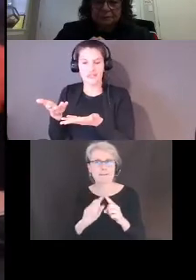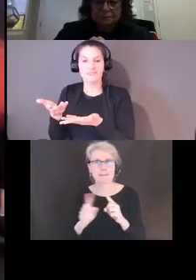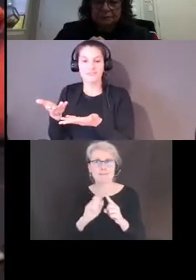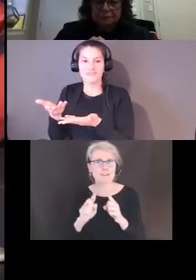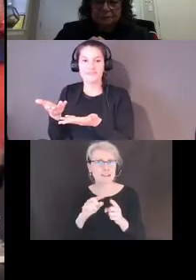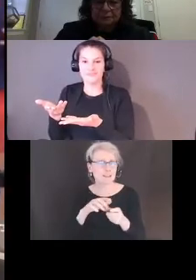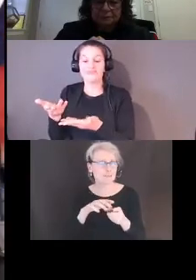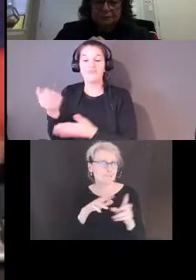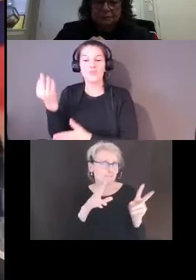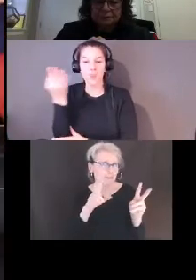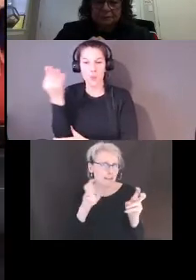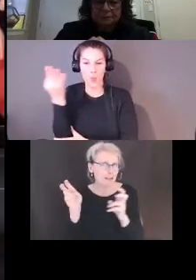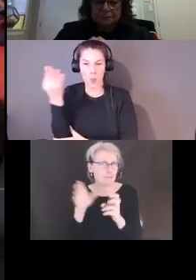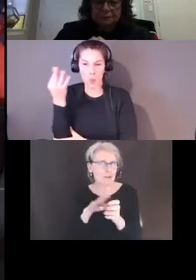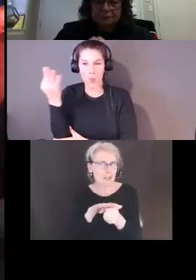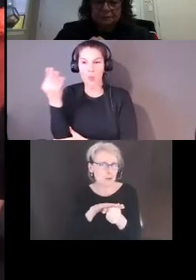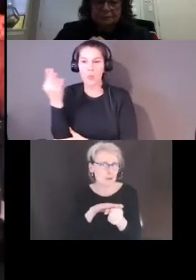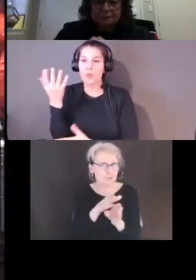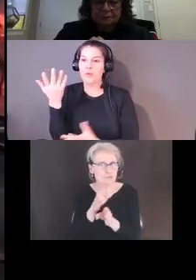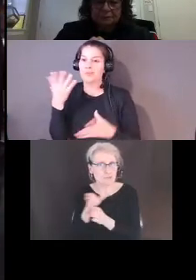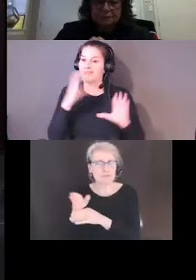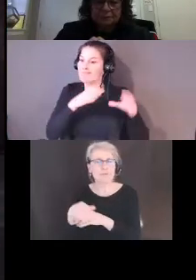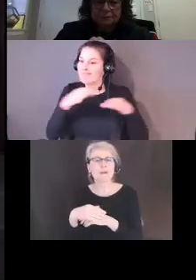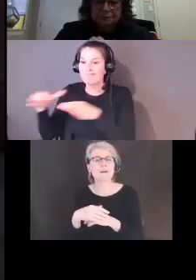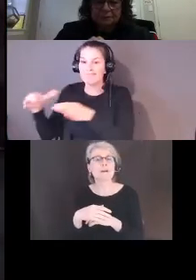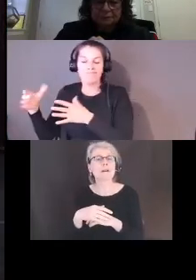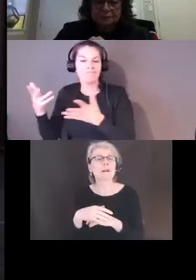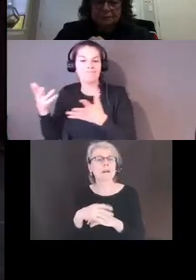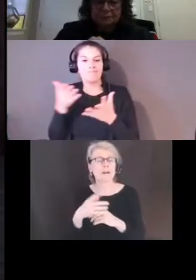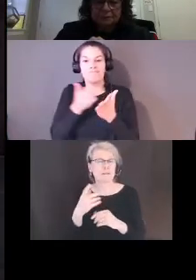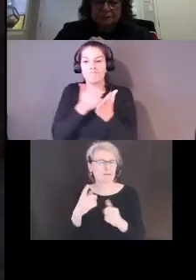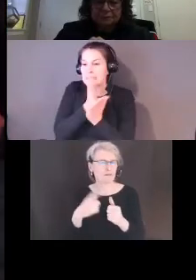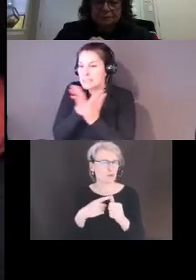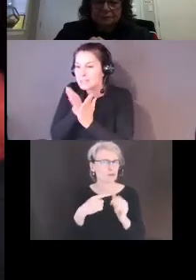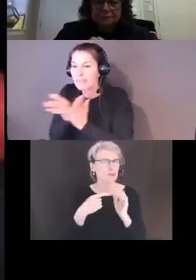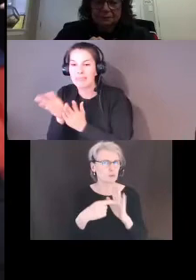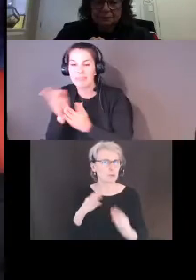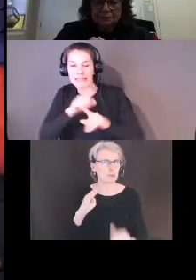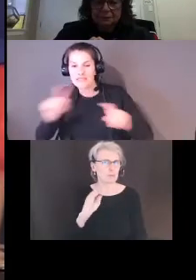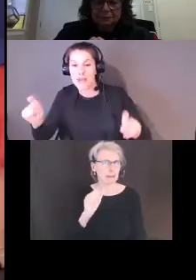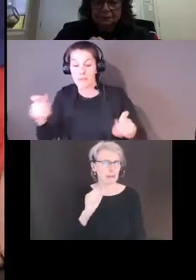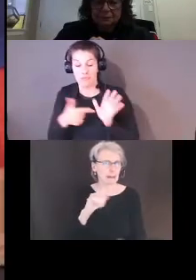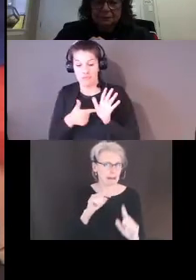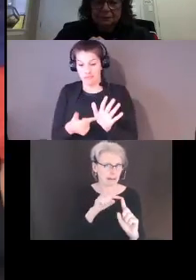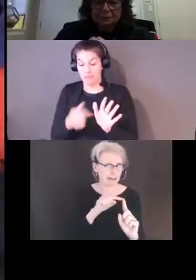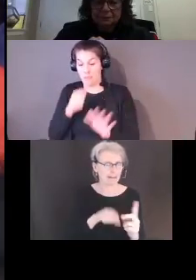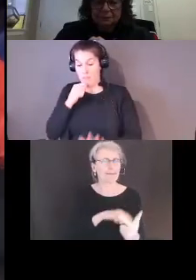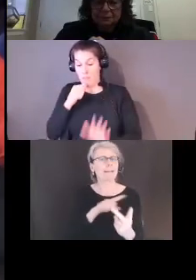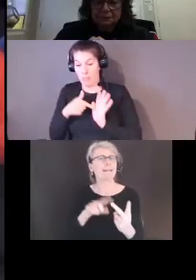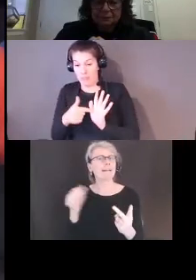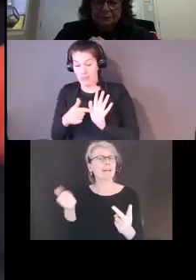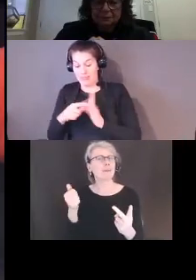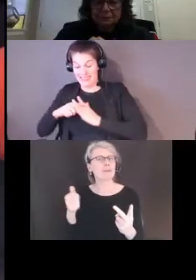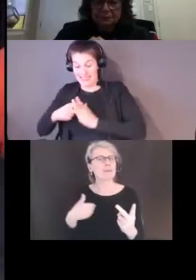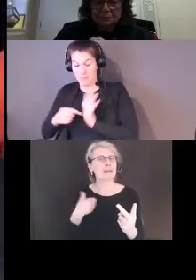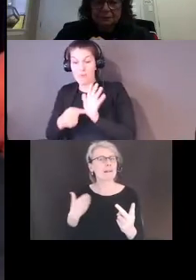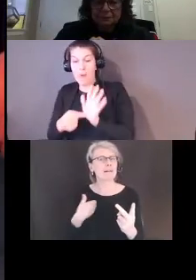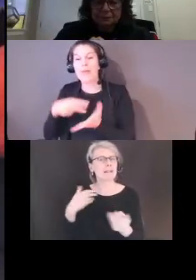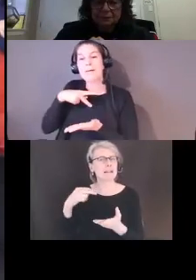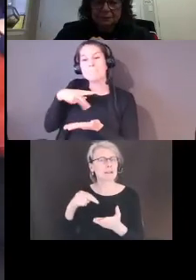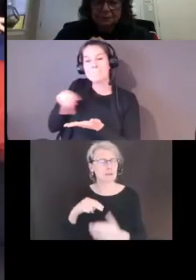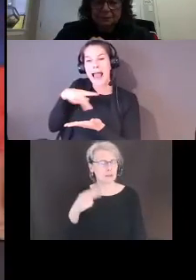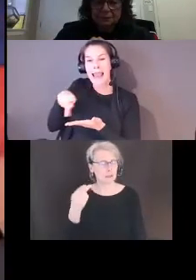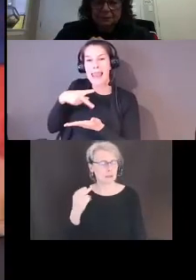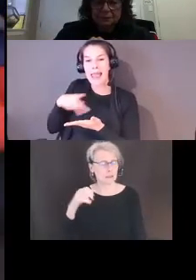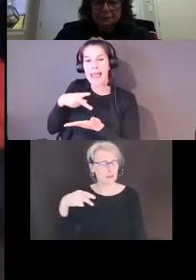So I did showcase a ballet routine at the beginning, and then that young dancer, I also showcased her hip hop solo. This is a